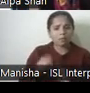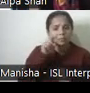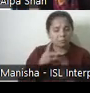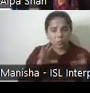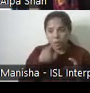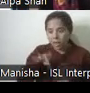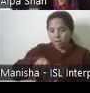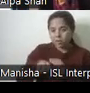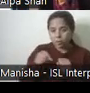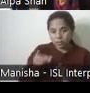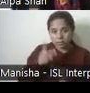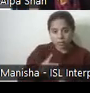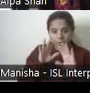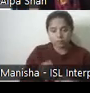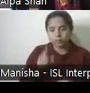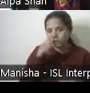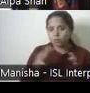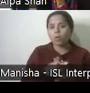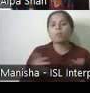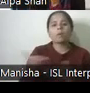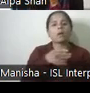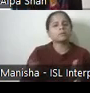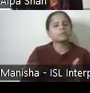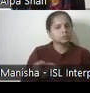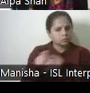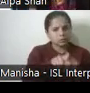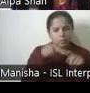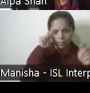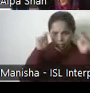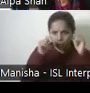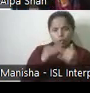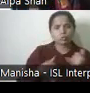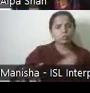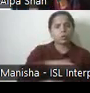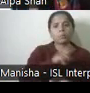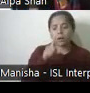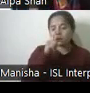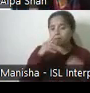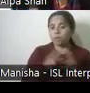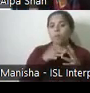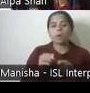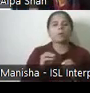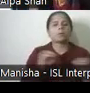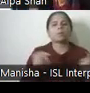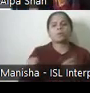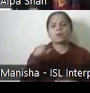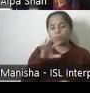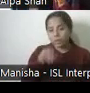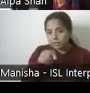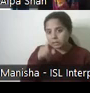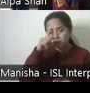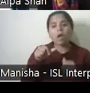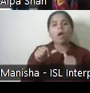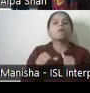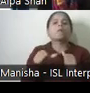exist, or that Adivasi women and men have the same roles in society, but it is to say that women are not the second sex in Adivasi society as